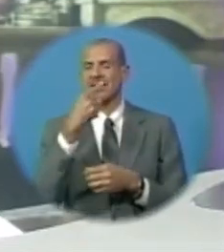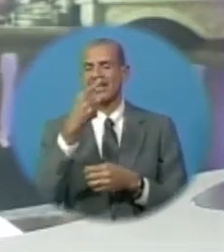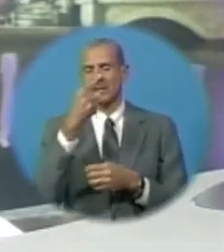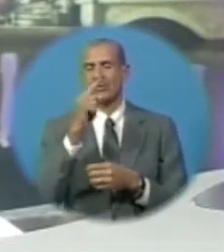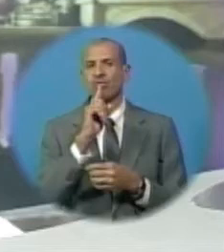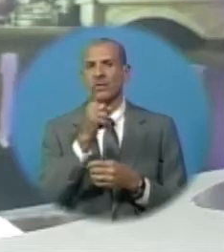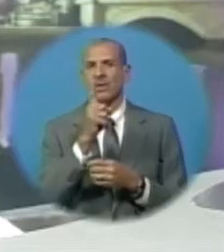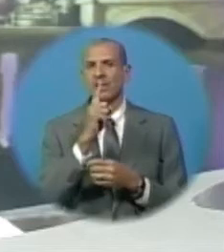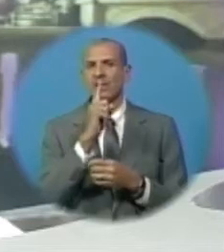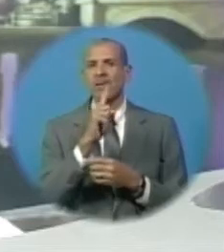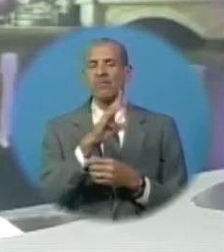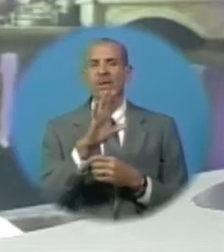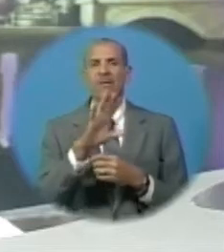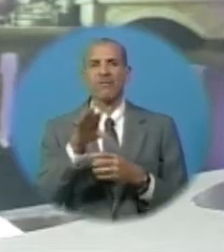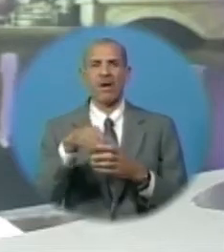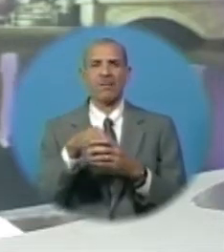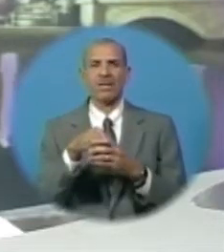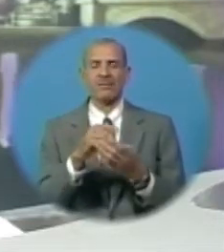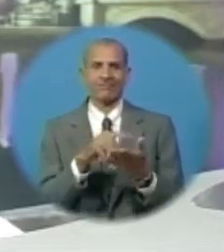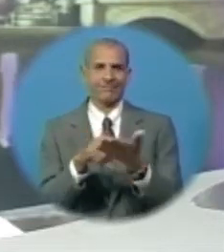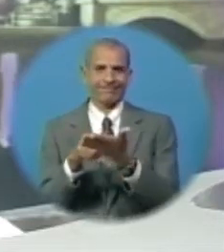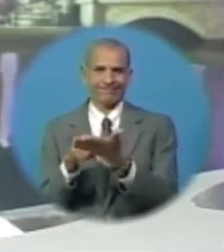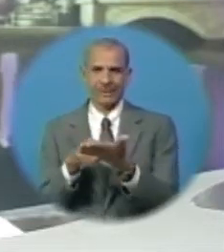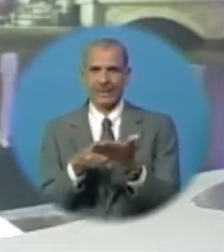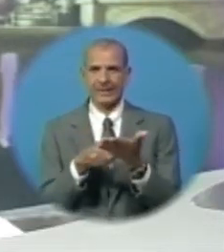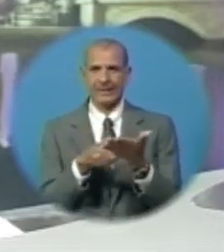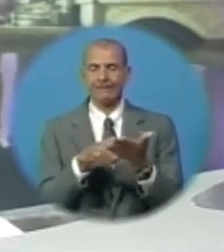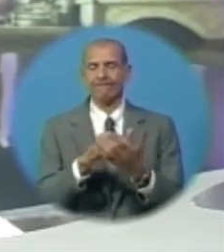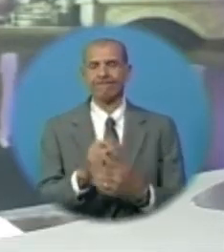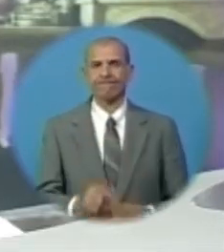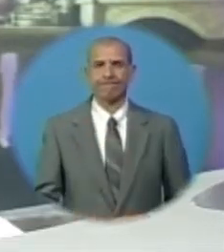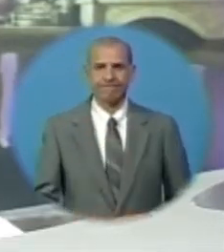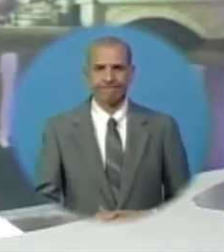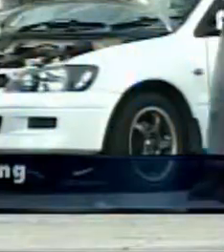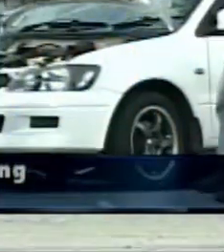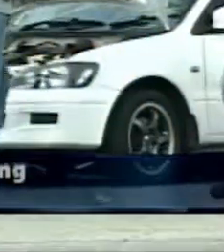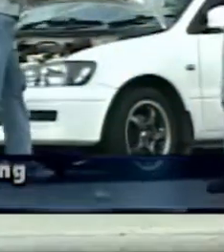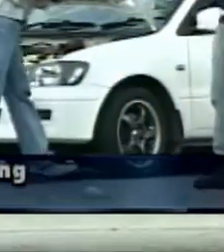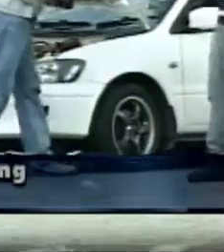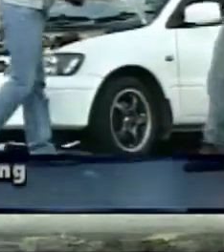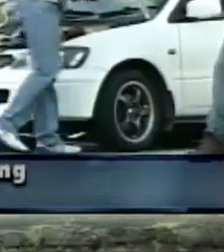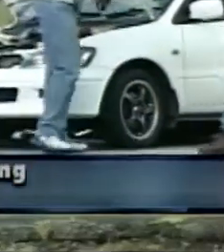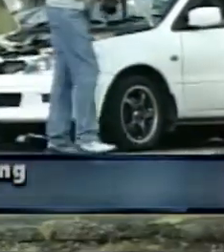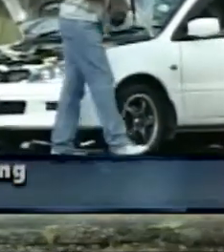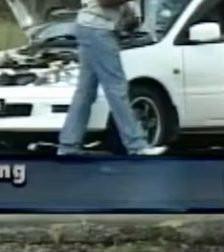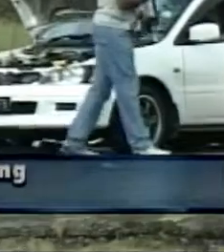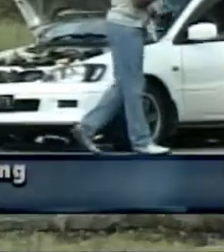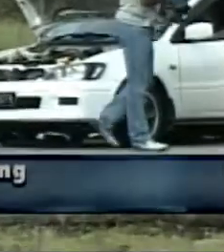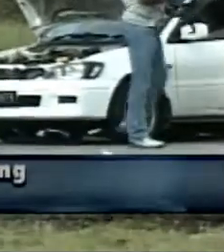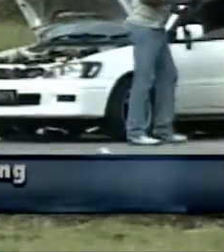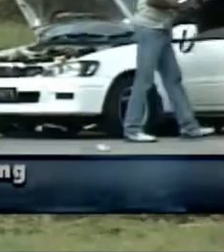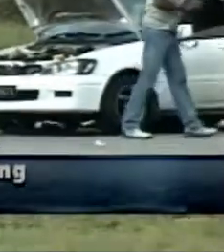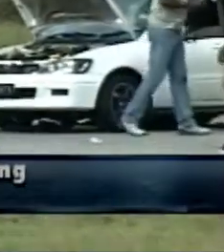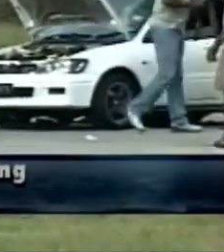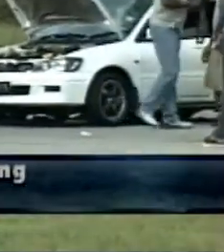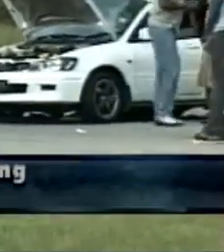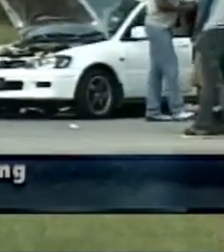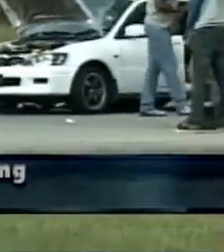part in addressing the situation. Ken Jerson has that story. It's a worrying trend, to say the